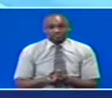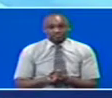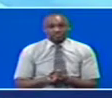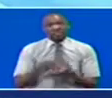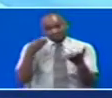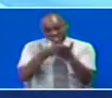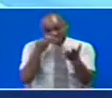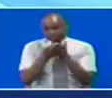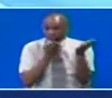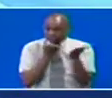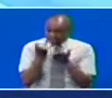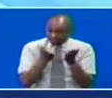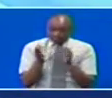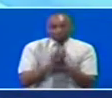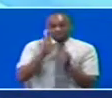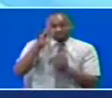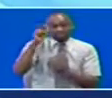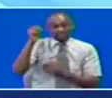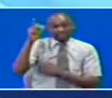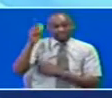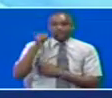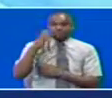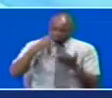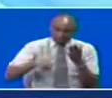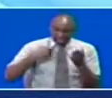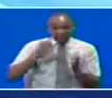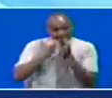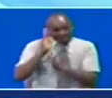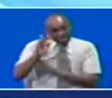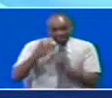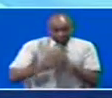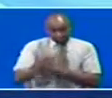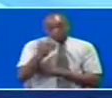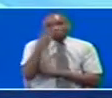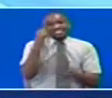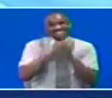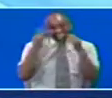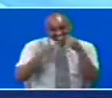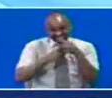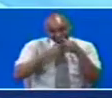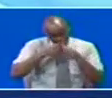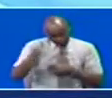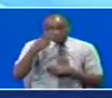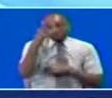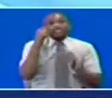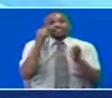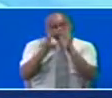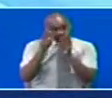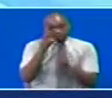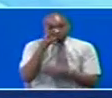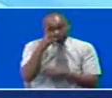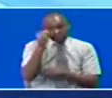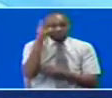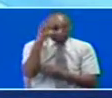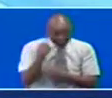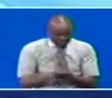Now, financial services group Britam has announced a new go-forward strategy for the period 2016 to 2020 in